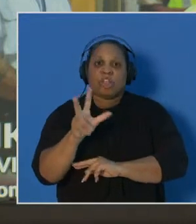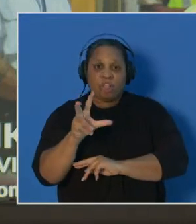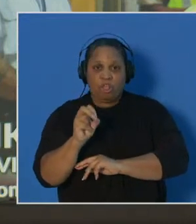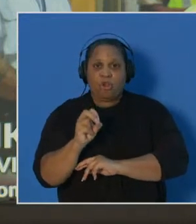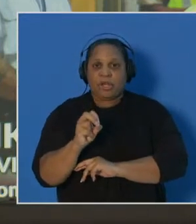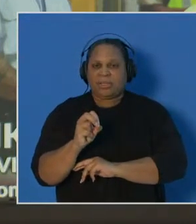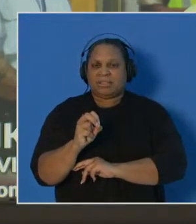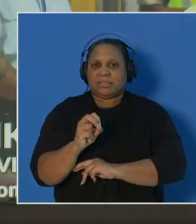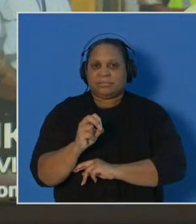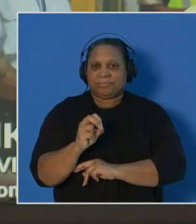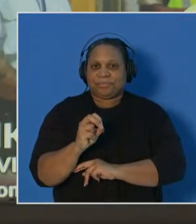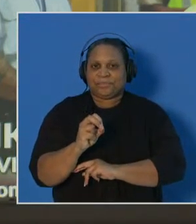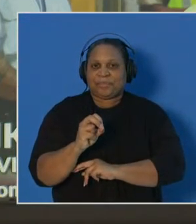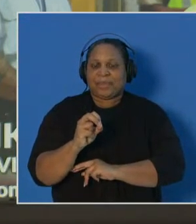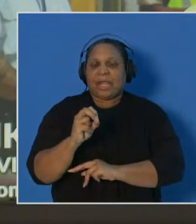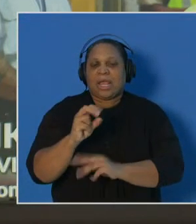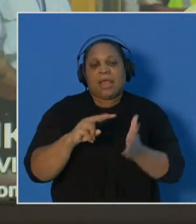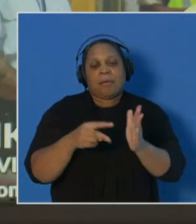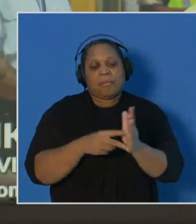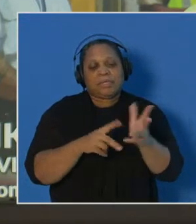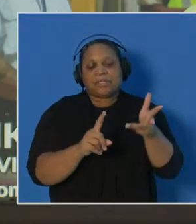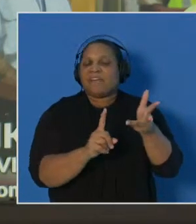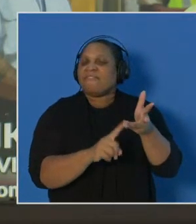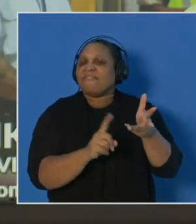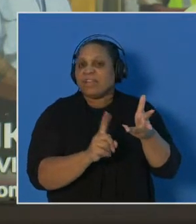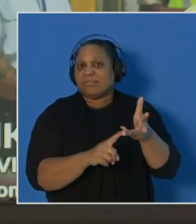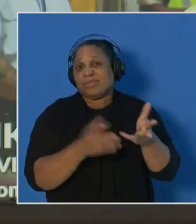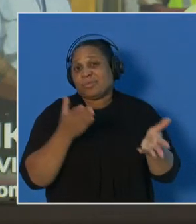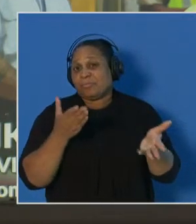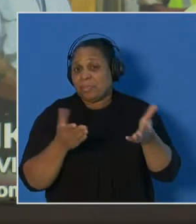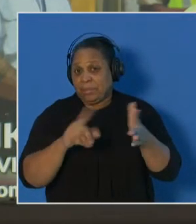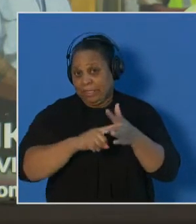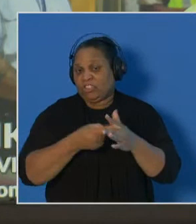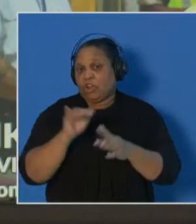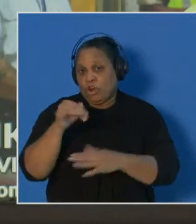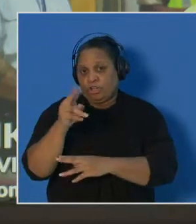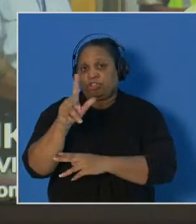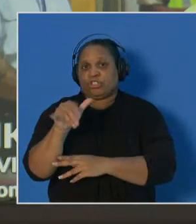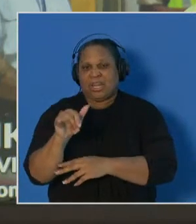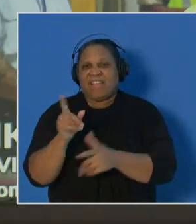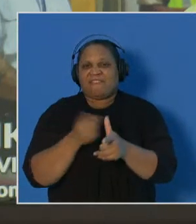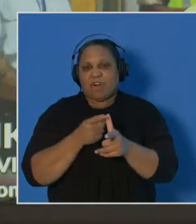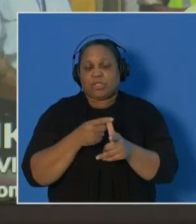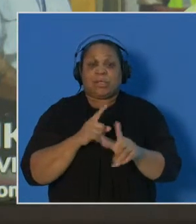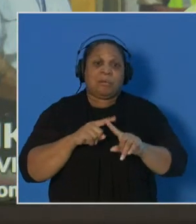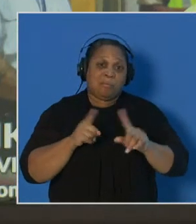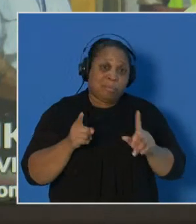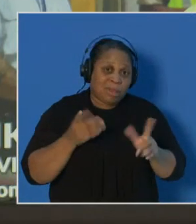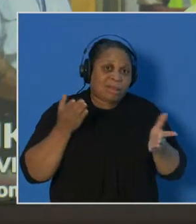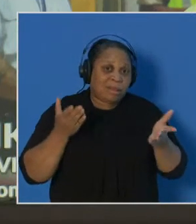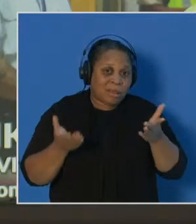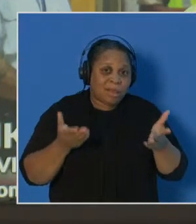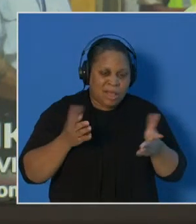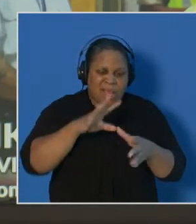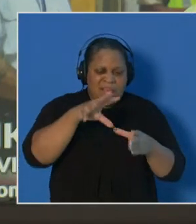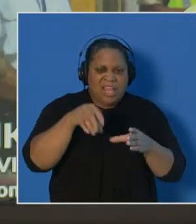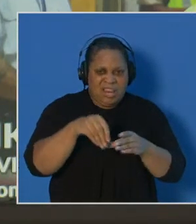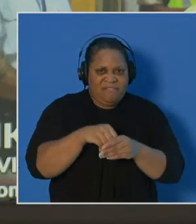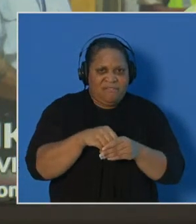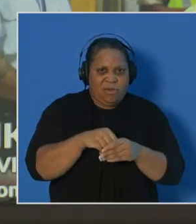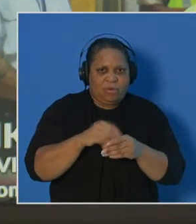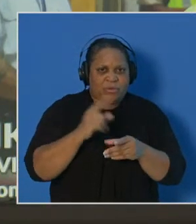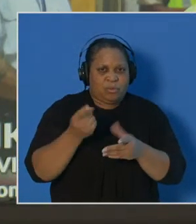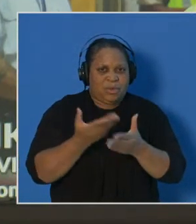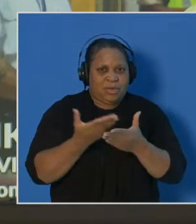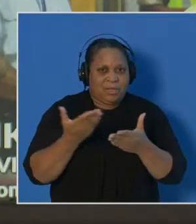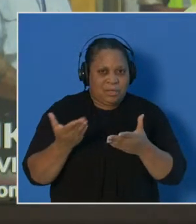means that phase 4 may commence on July 1st. But of course, phase 4 involves one of the things that are